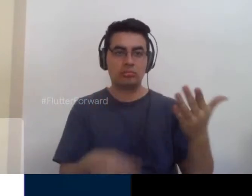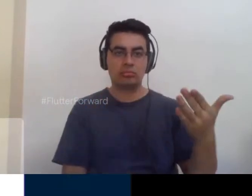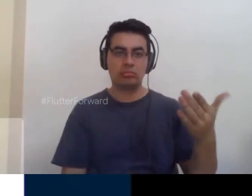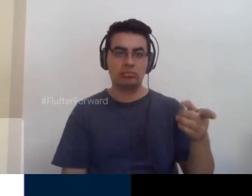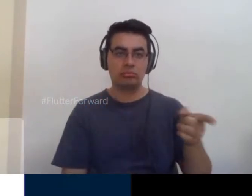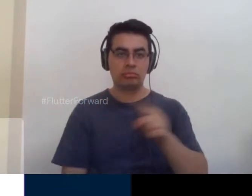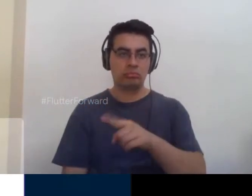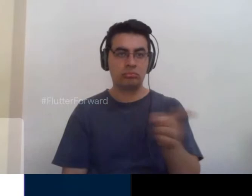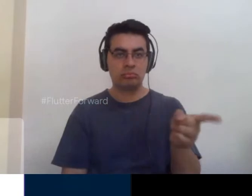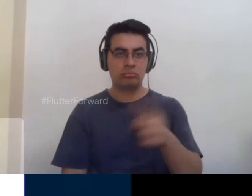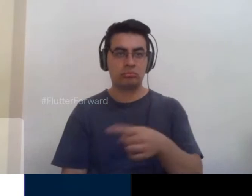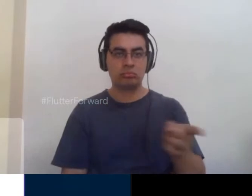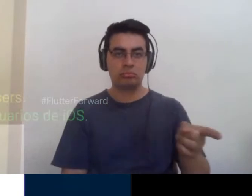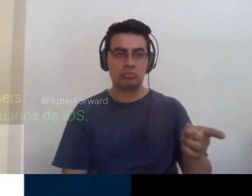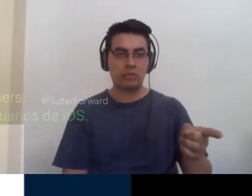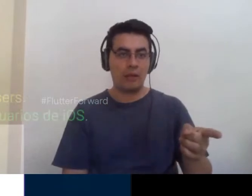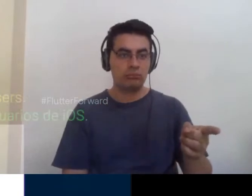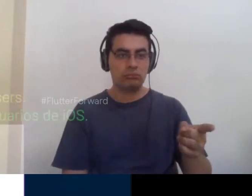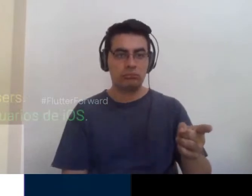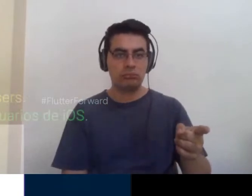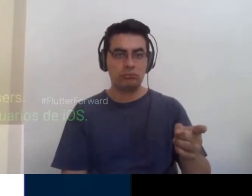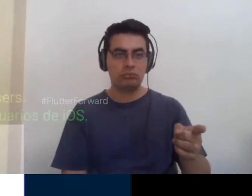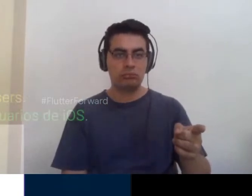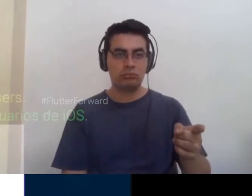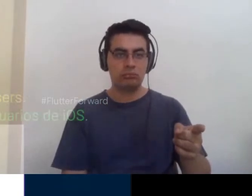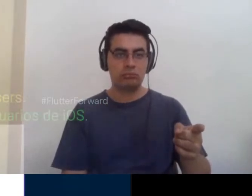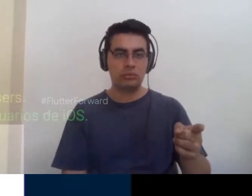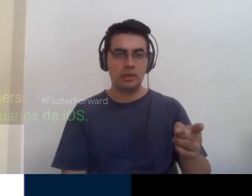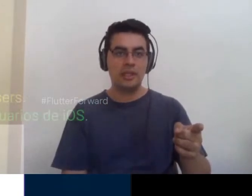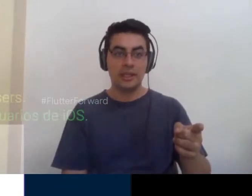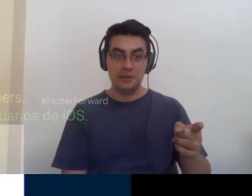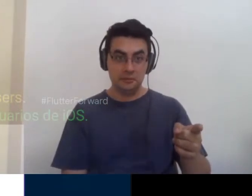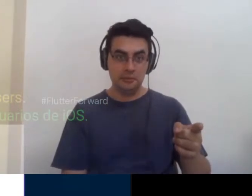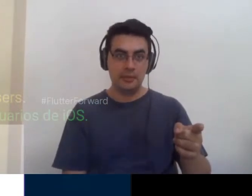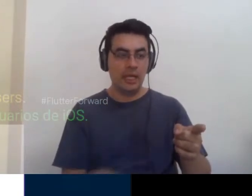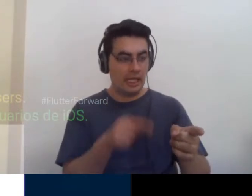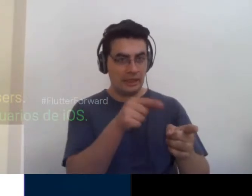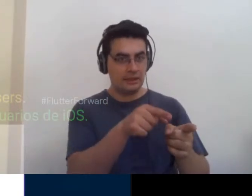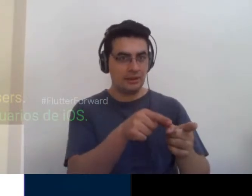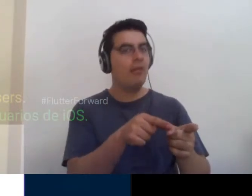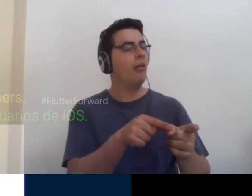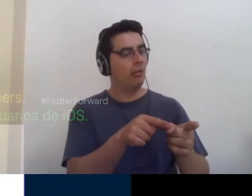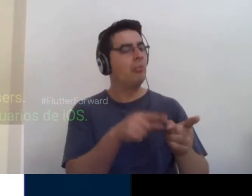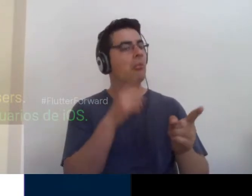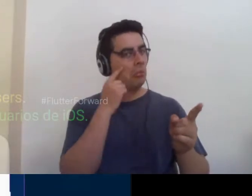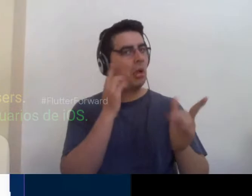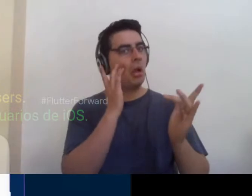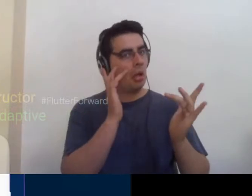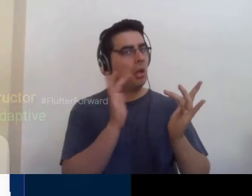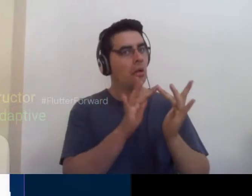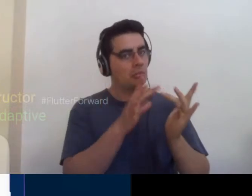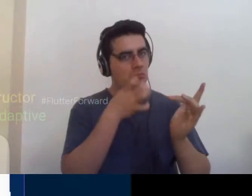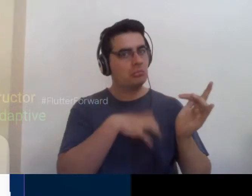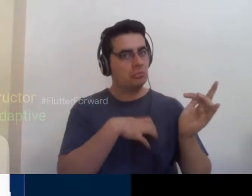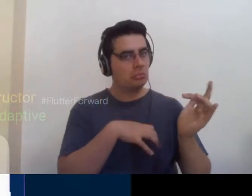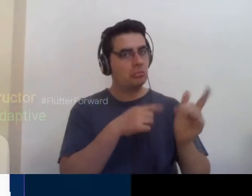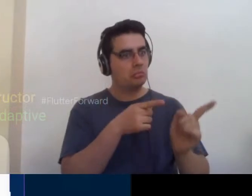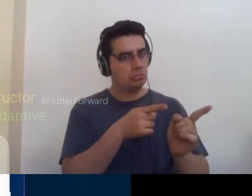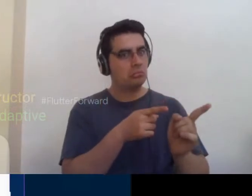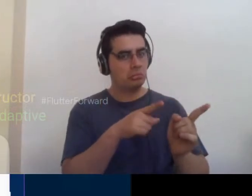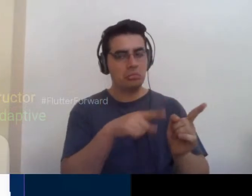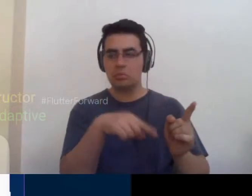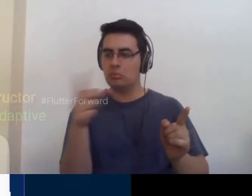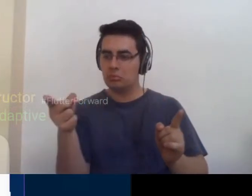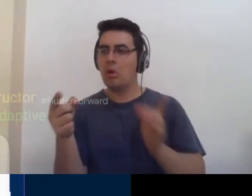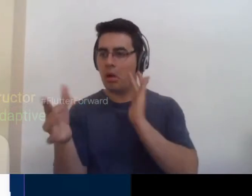interface guidelines. Here we can see this looks more familiar to iOS users. And even better,